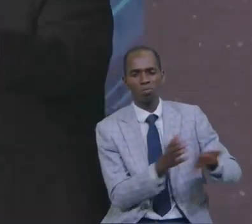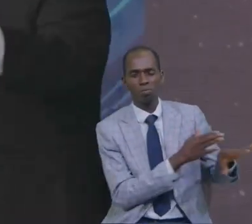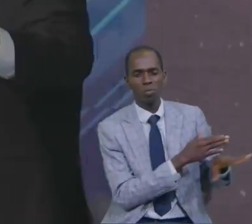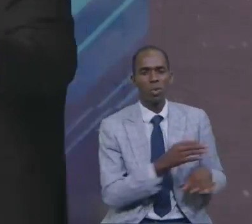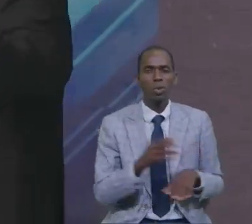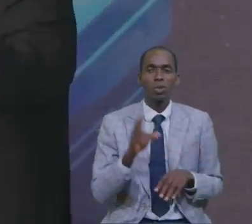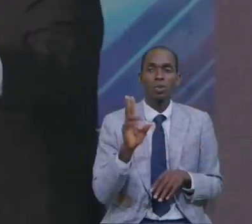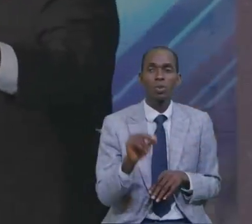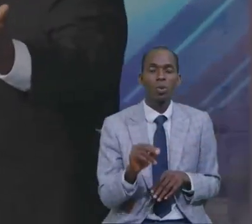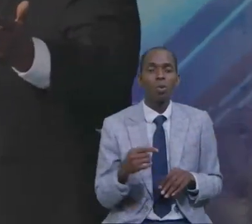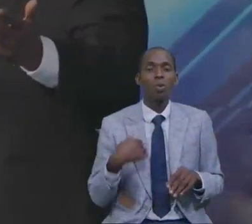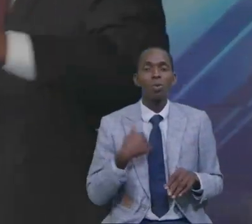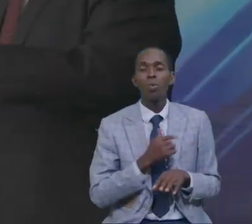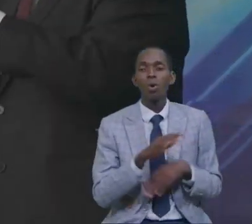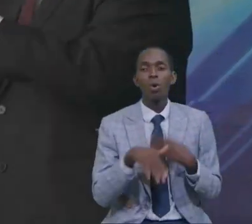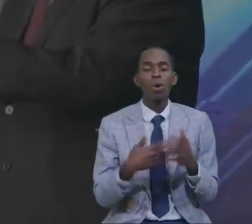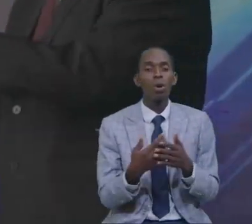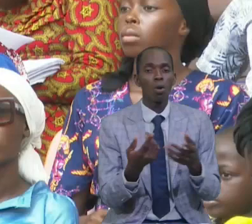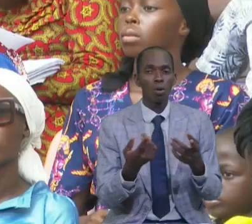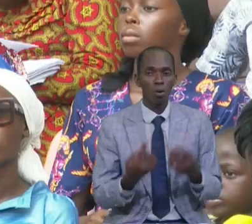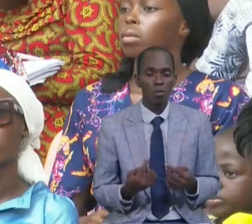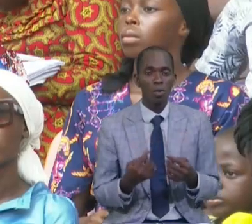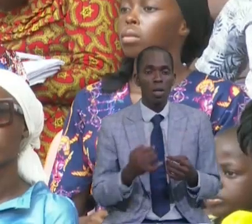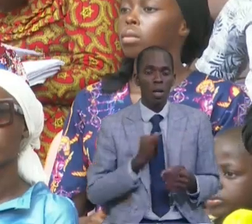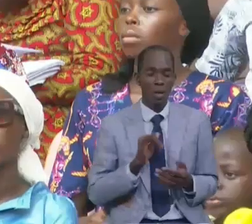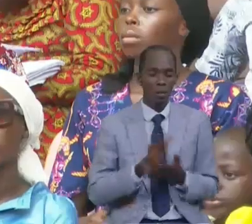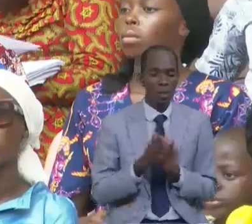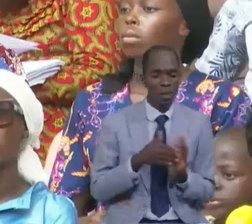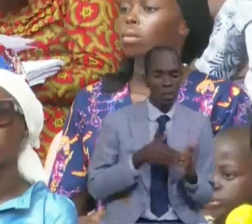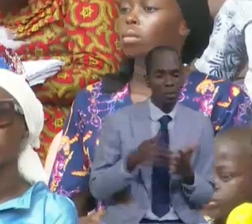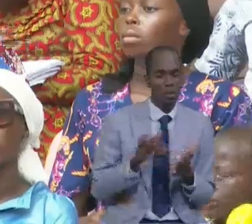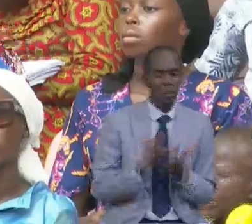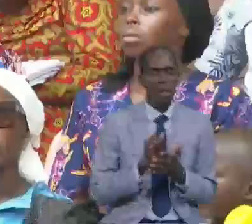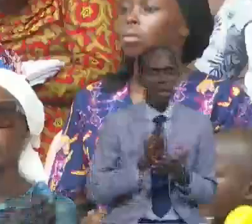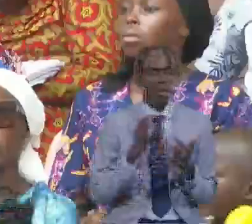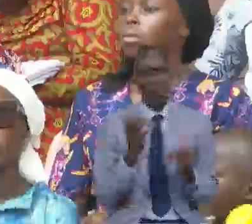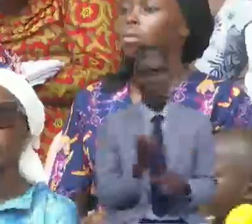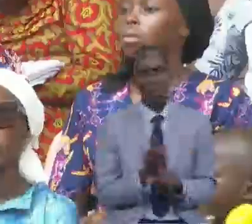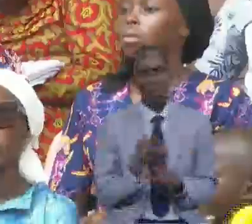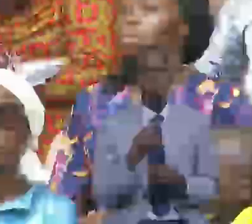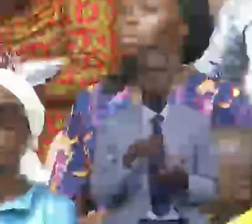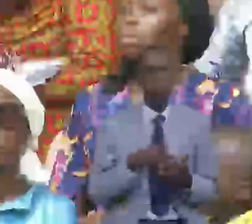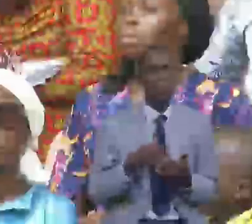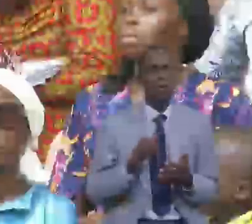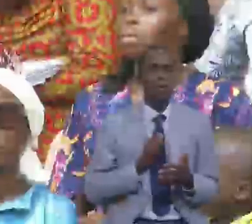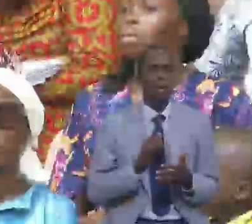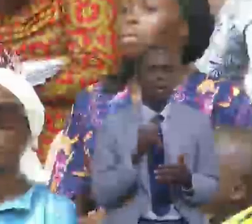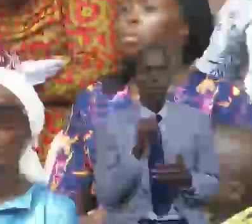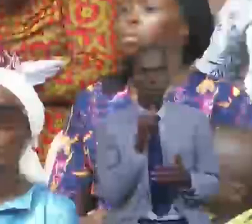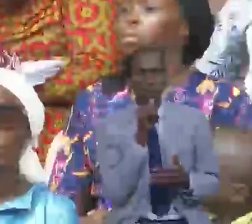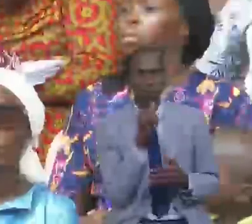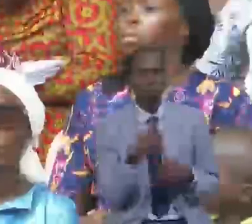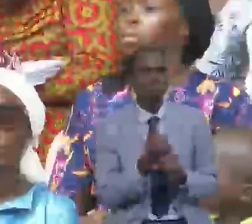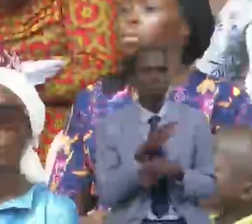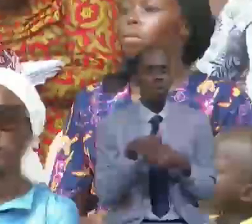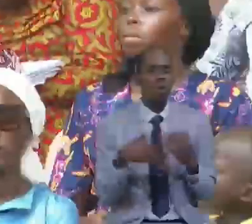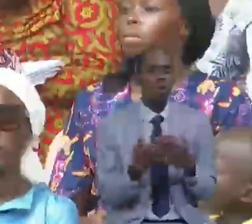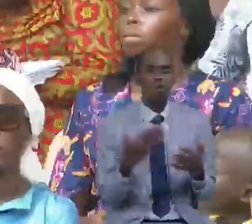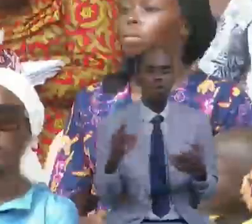men, that I might by all means, by all methods, by